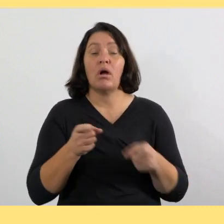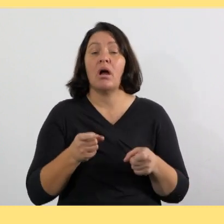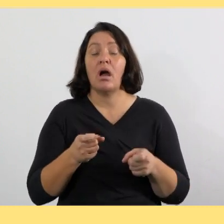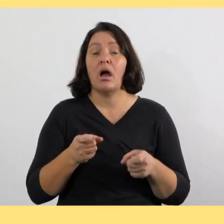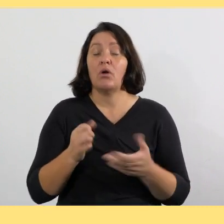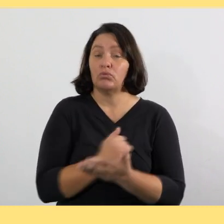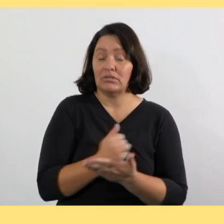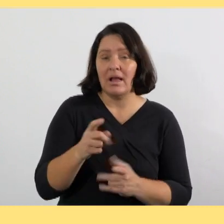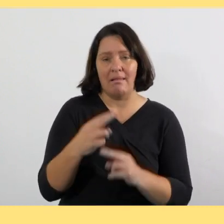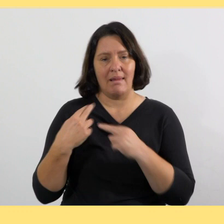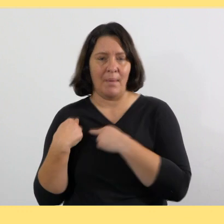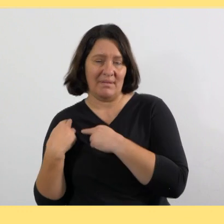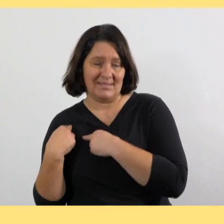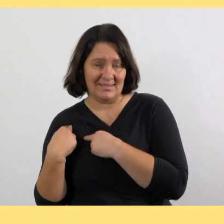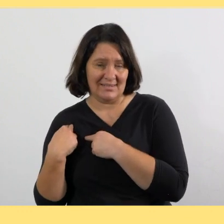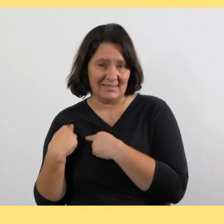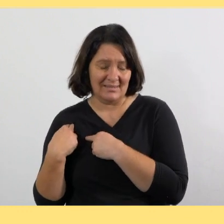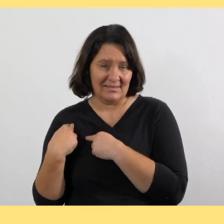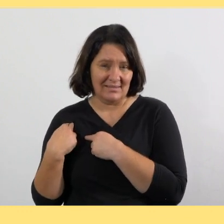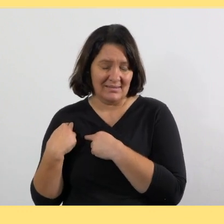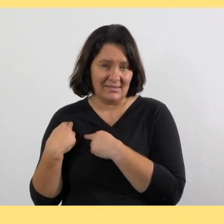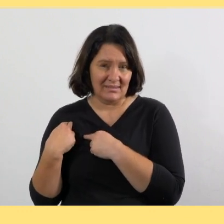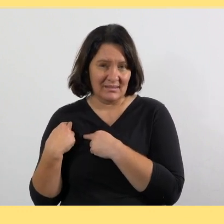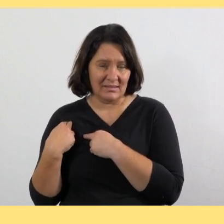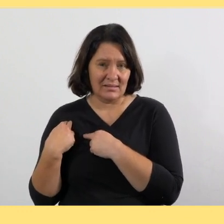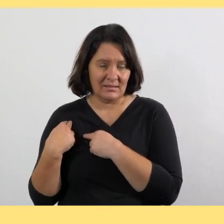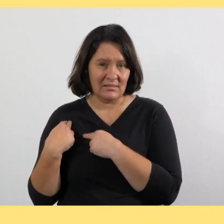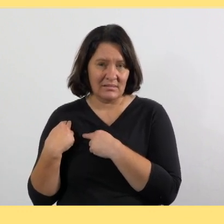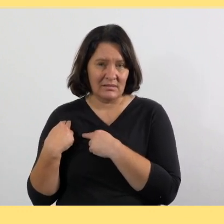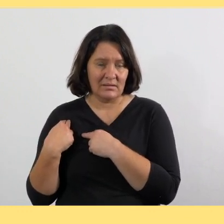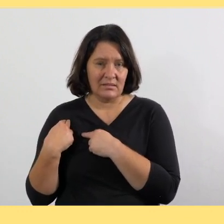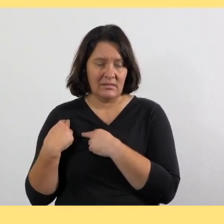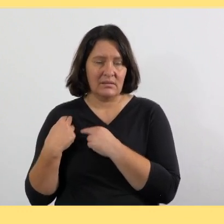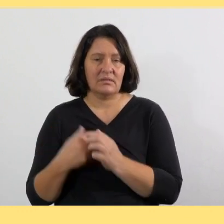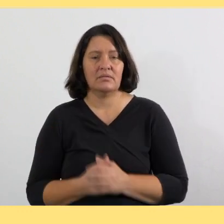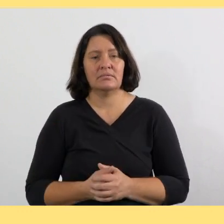control is a liability. A liability. This